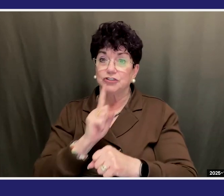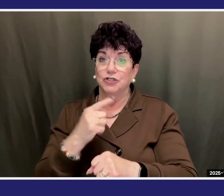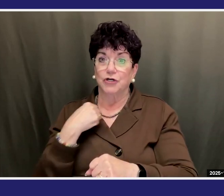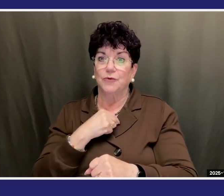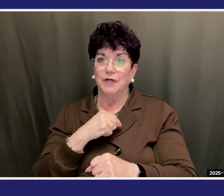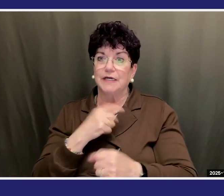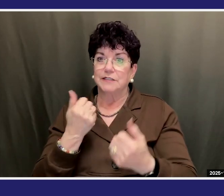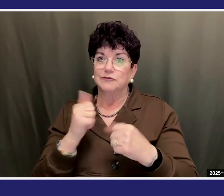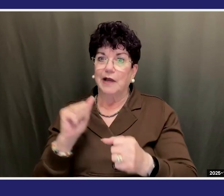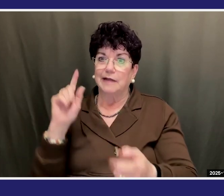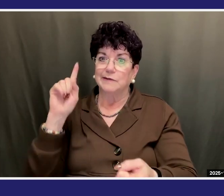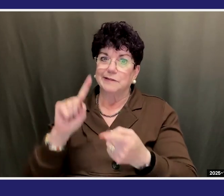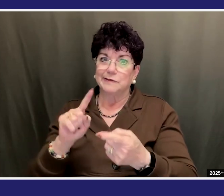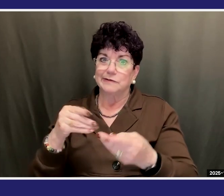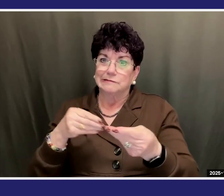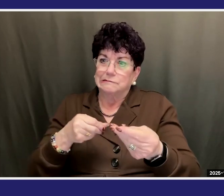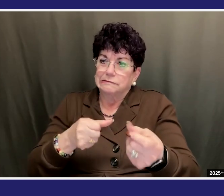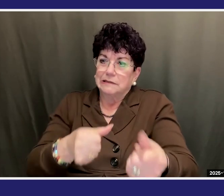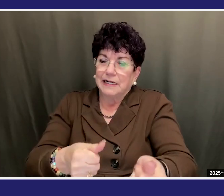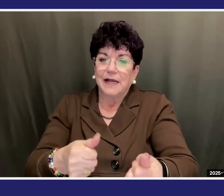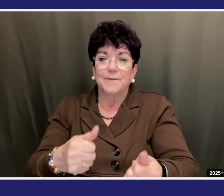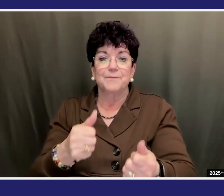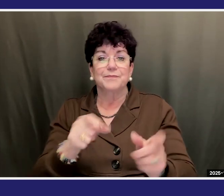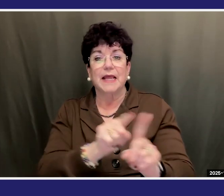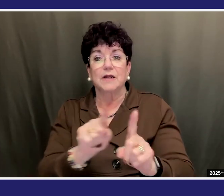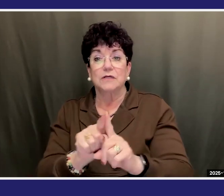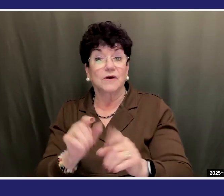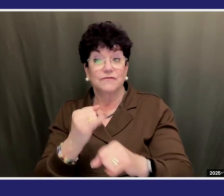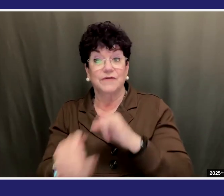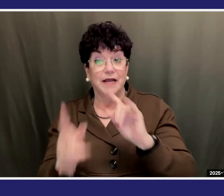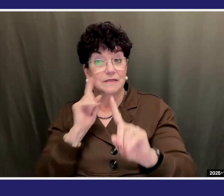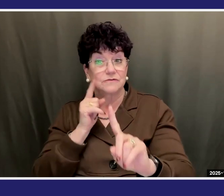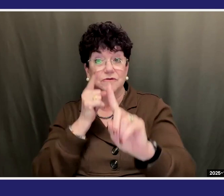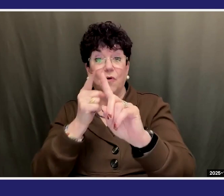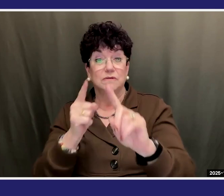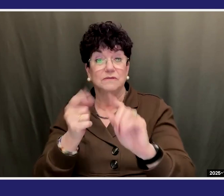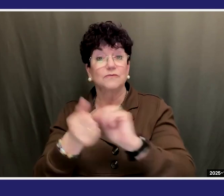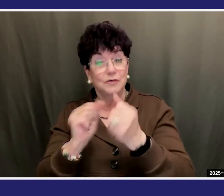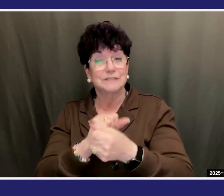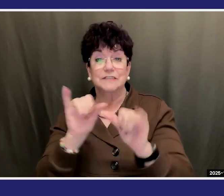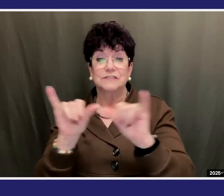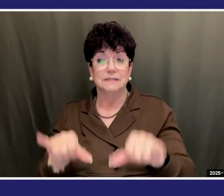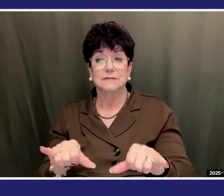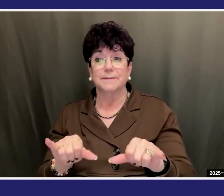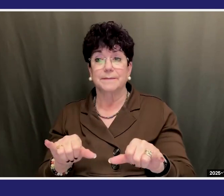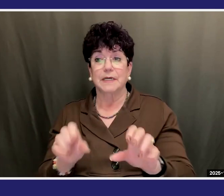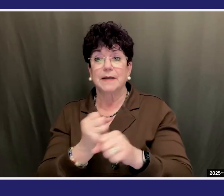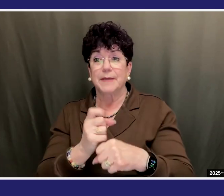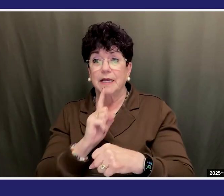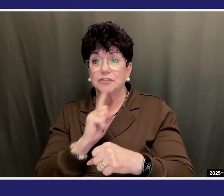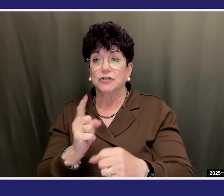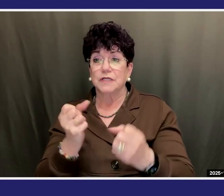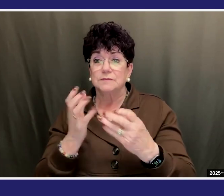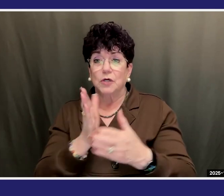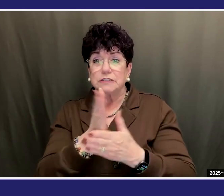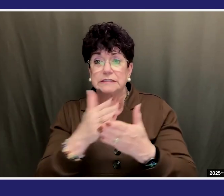efforts across the board. And then ultimately, the goal really is systems change, right? We want to make sure that there's multi-sector